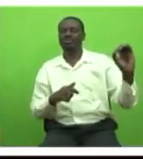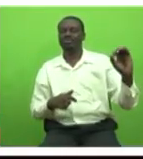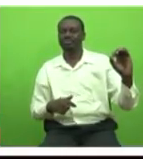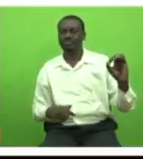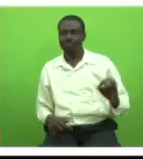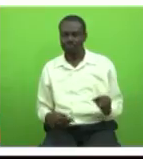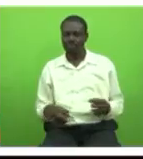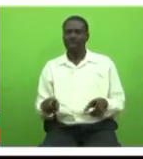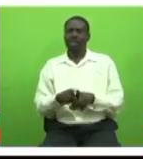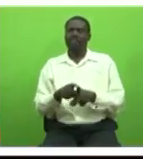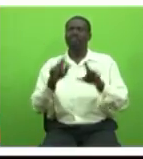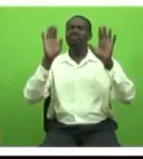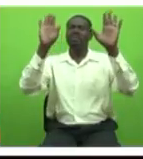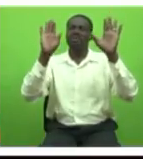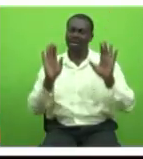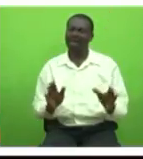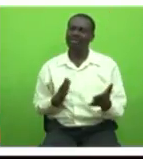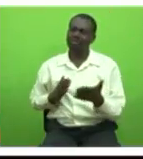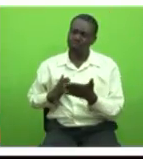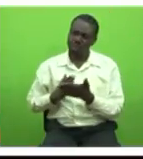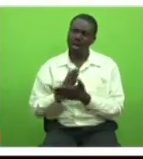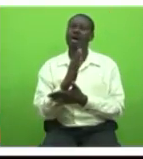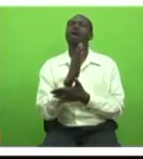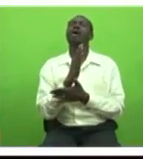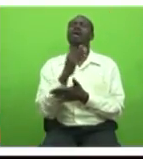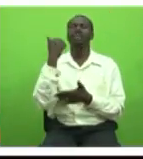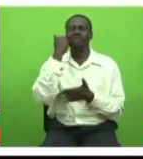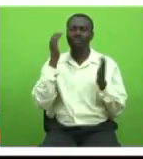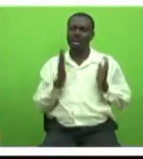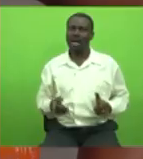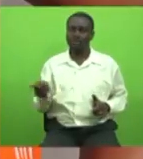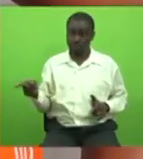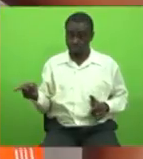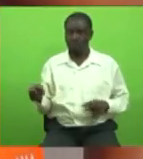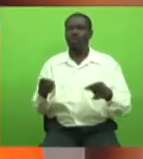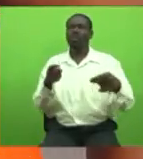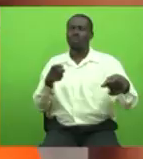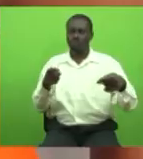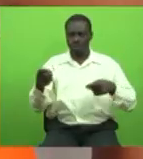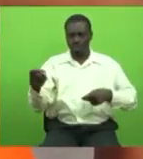patient has a sense of control returned to them when in medical care.